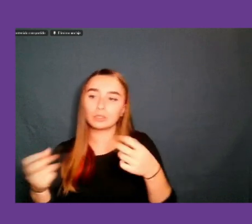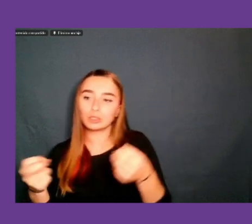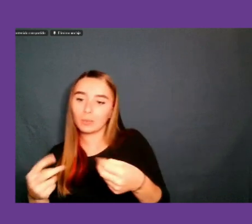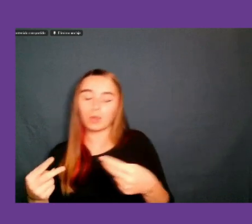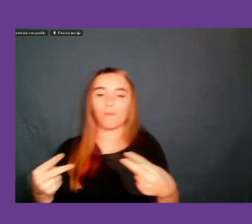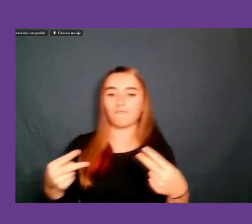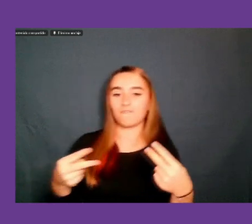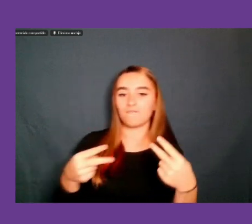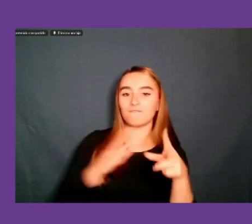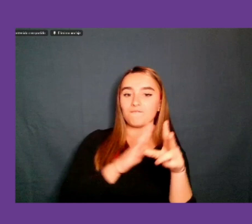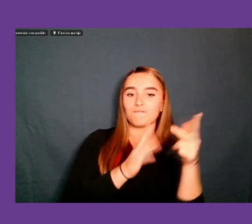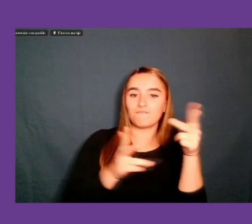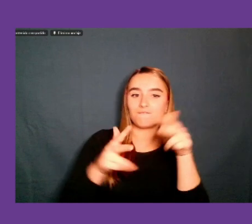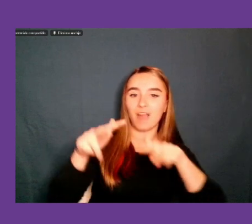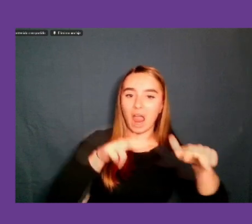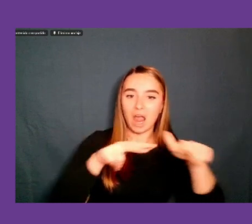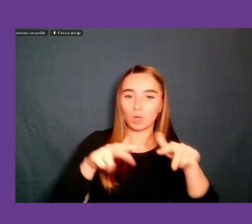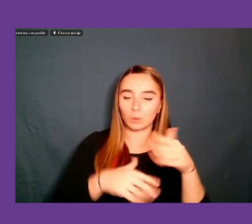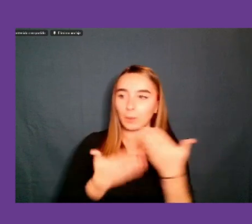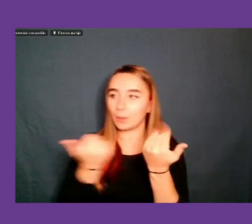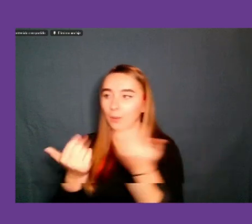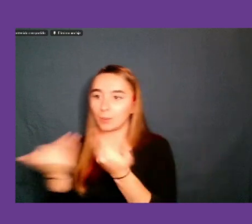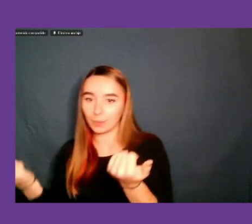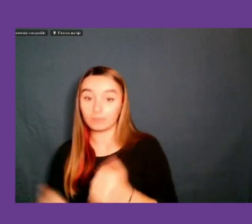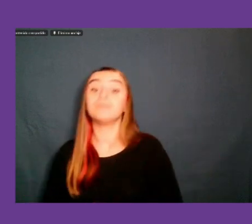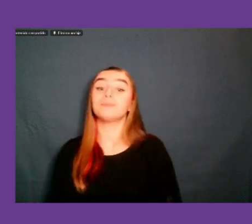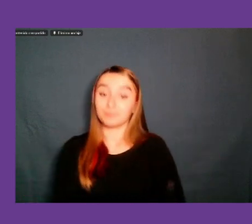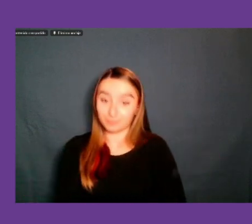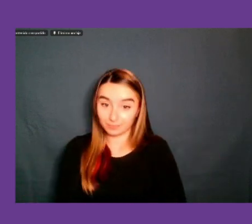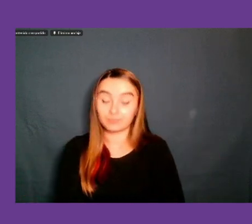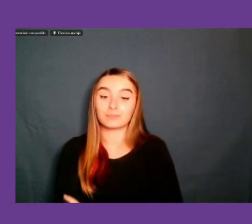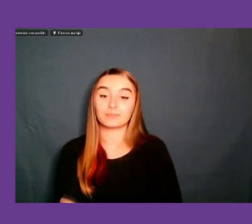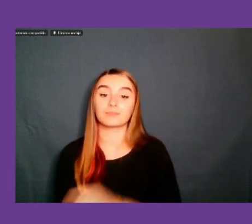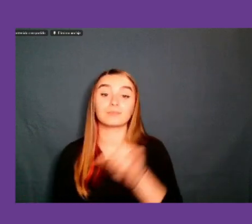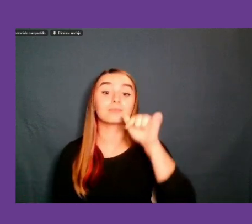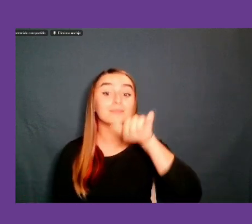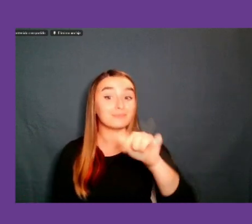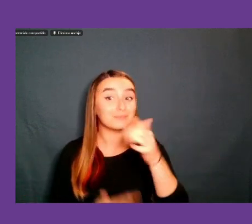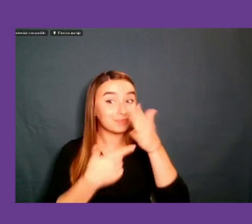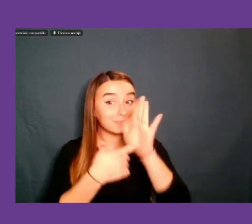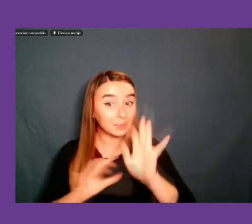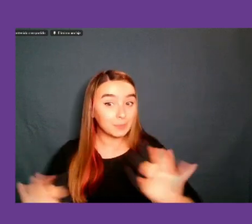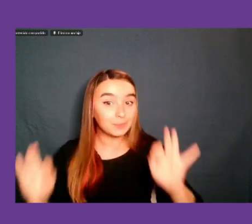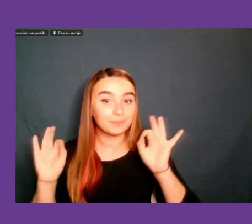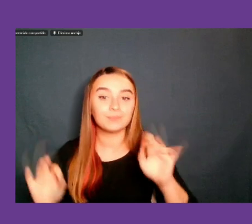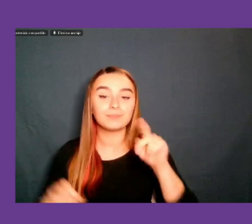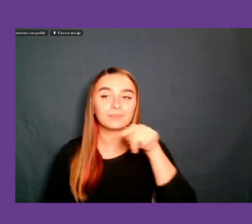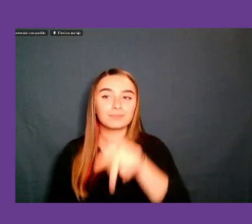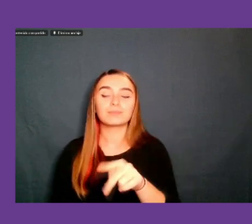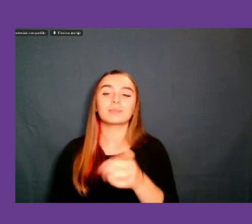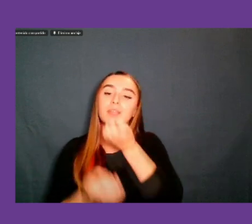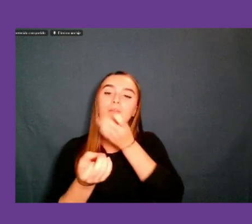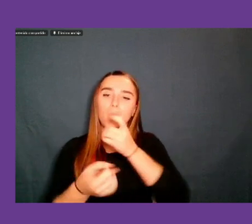Yes, in that particular example, the Act foresees that the real-time information